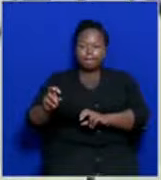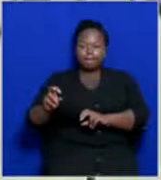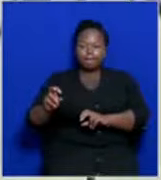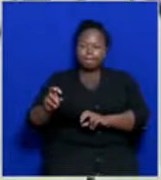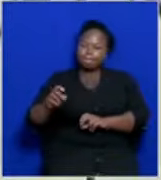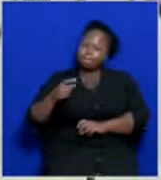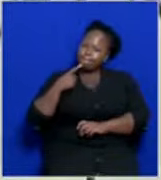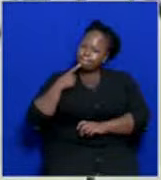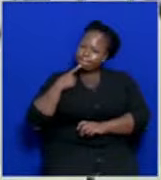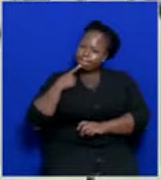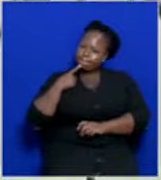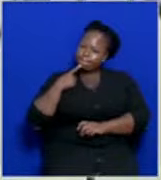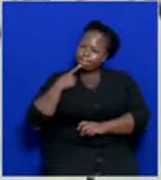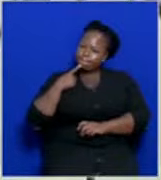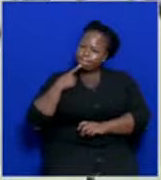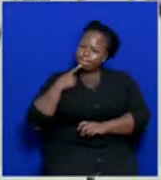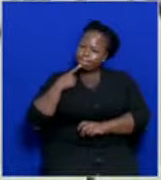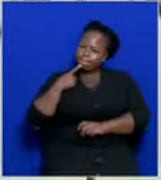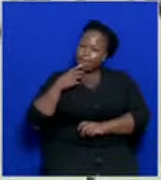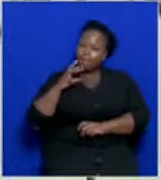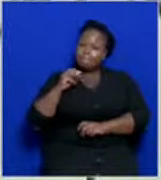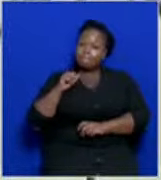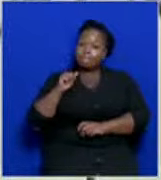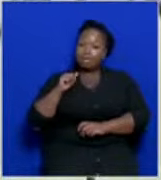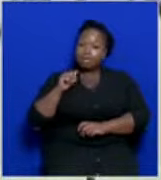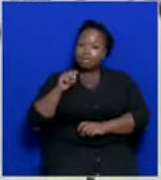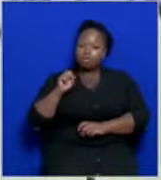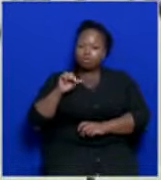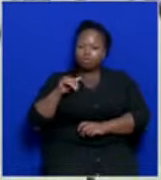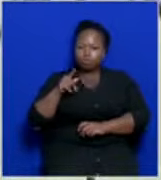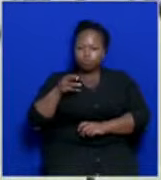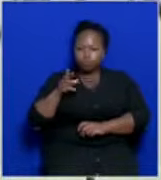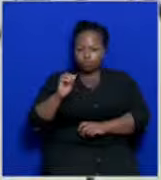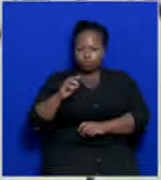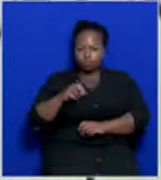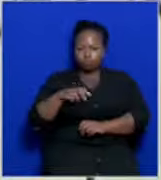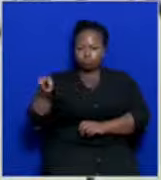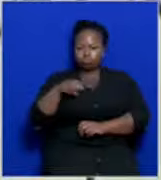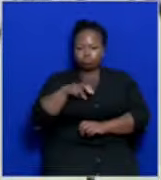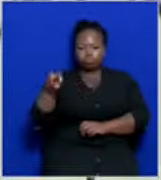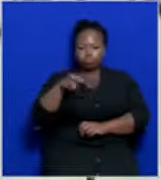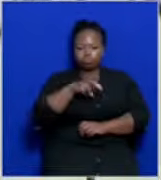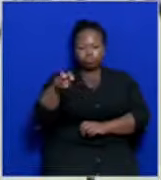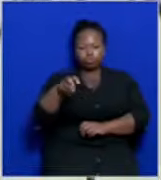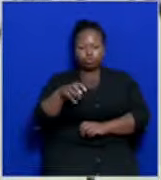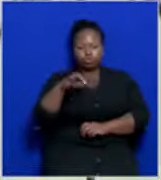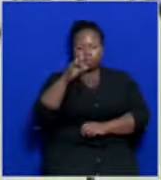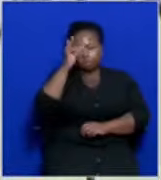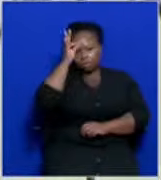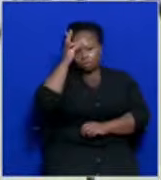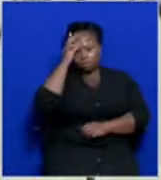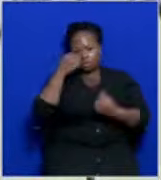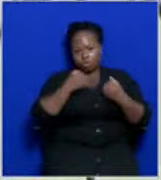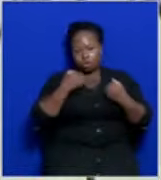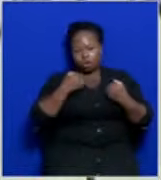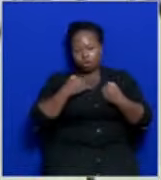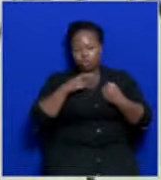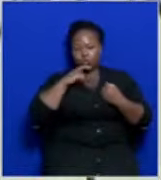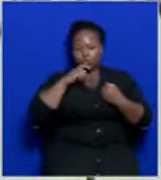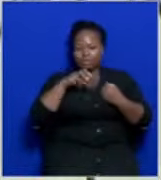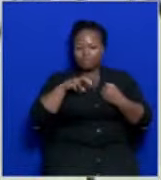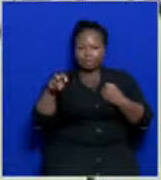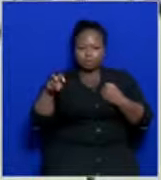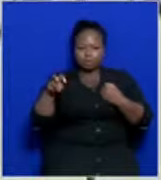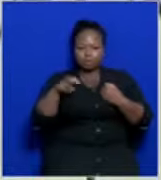investigator Masuku trip log, official vehicle over the period. This log